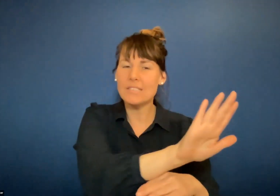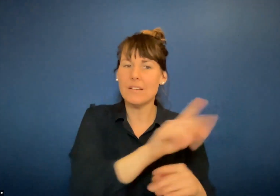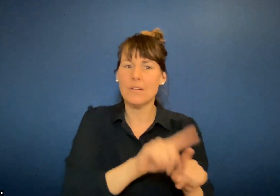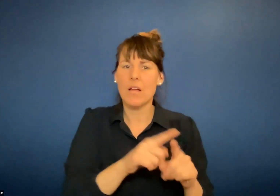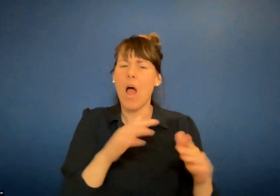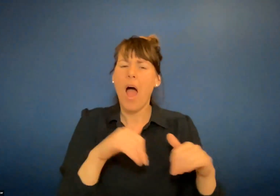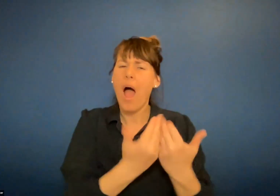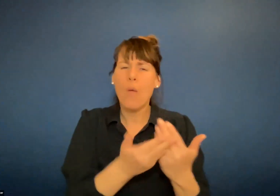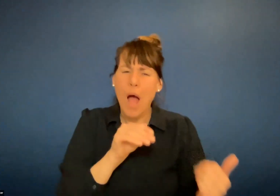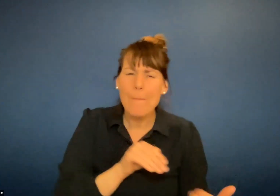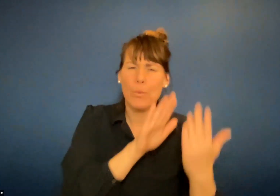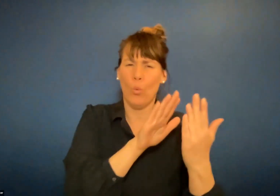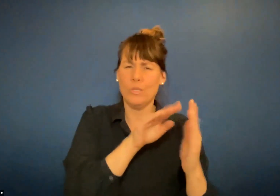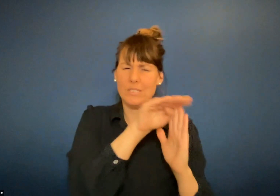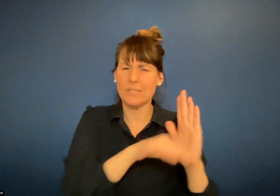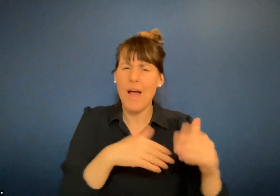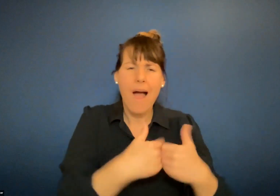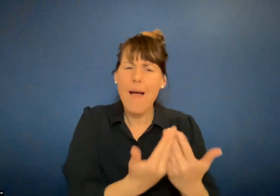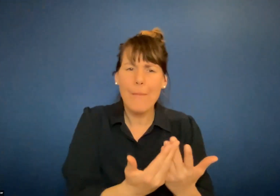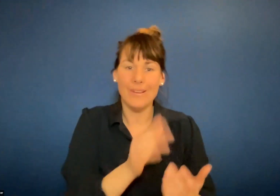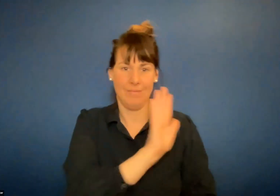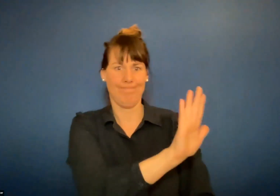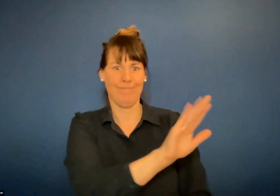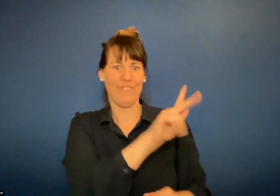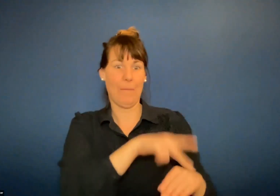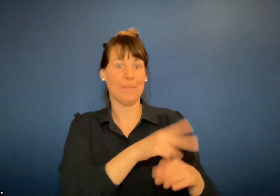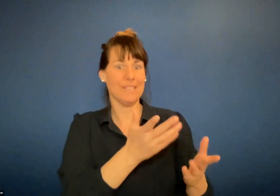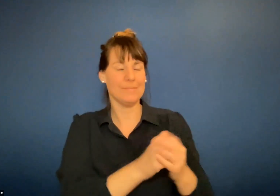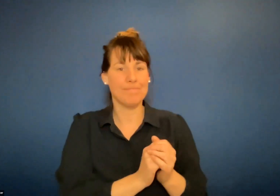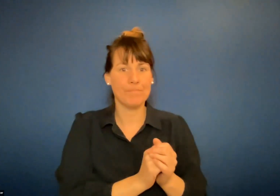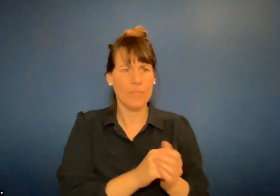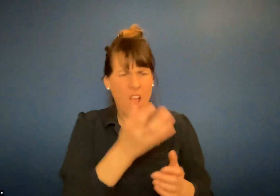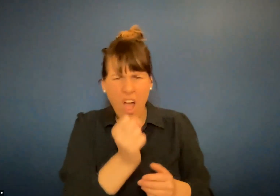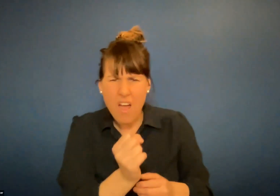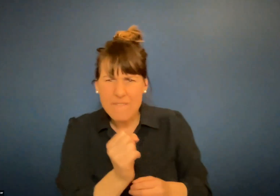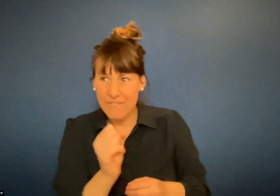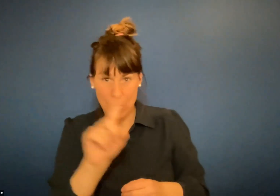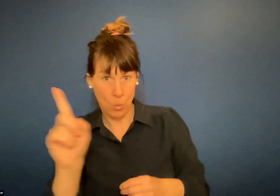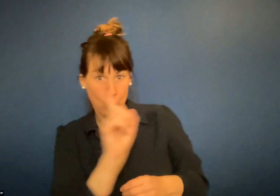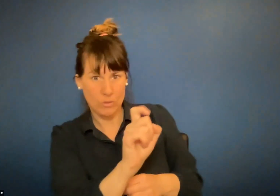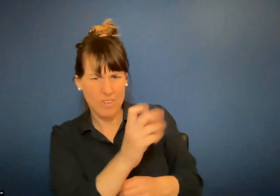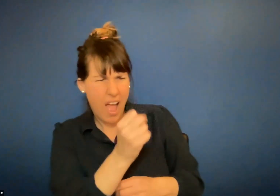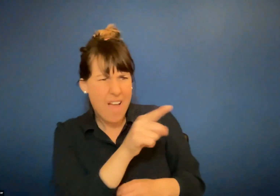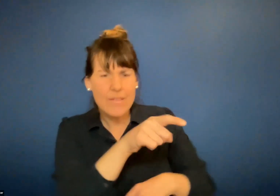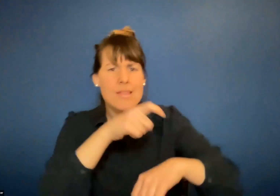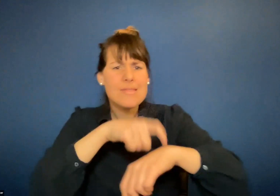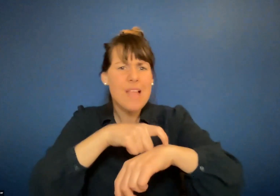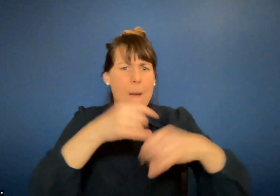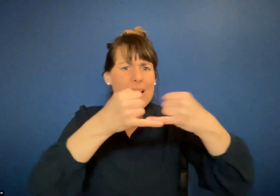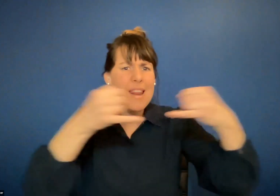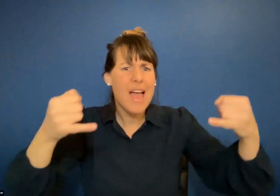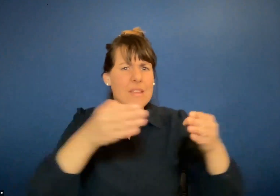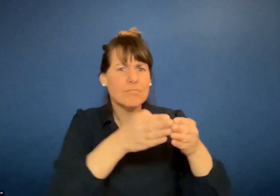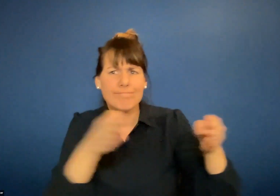by the Philippines service, is this list renewed every